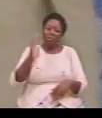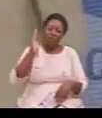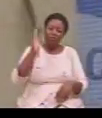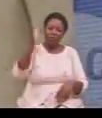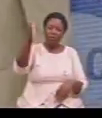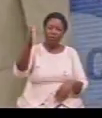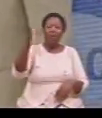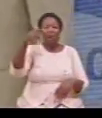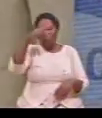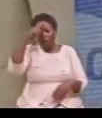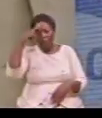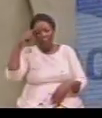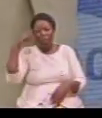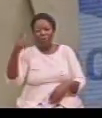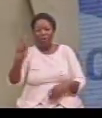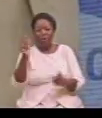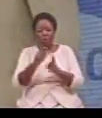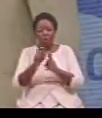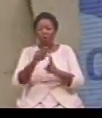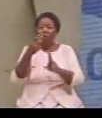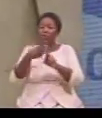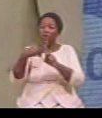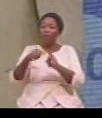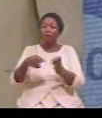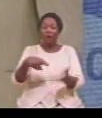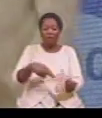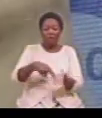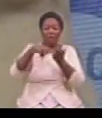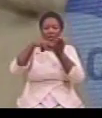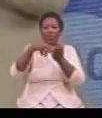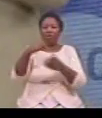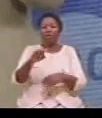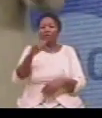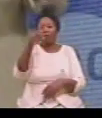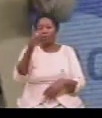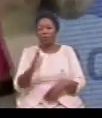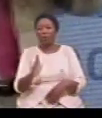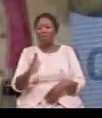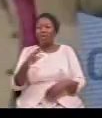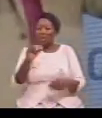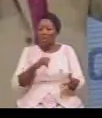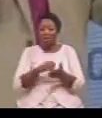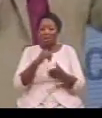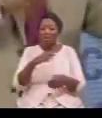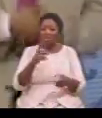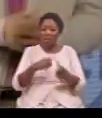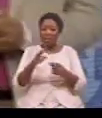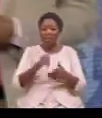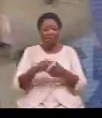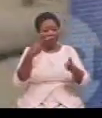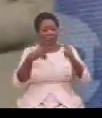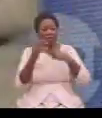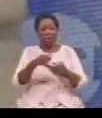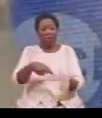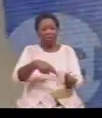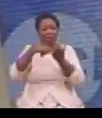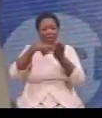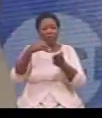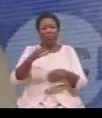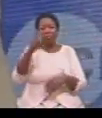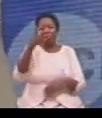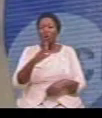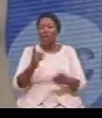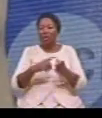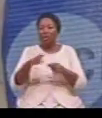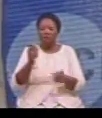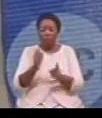word from the representative of God. And the prophet was representative of God, and the word